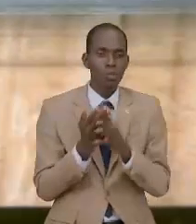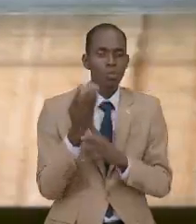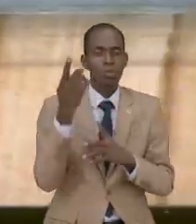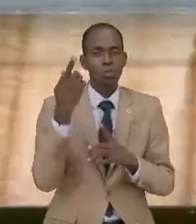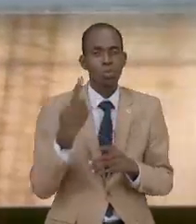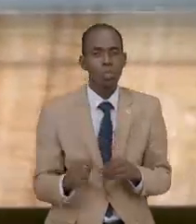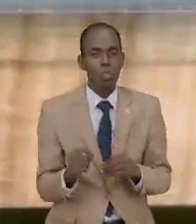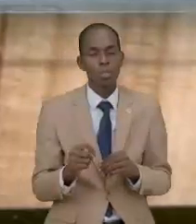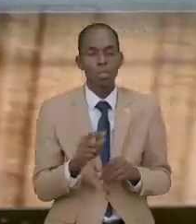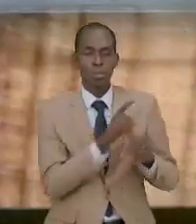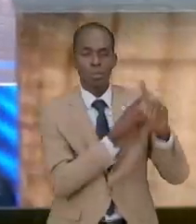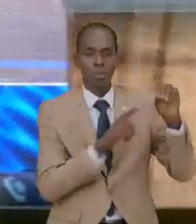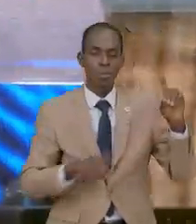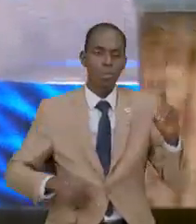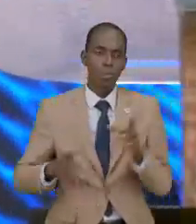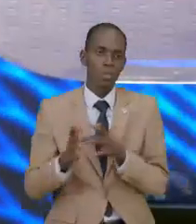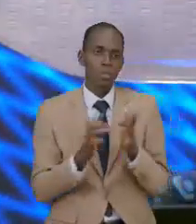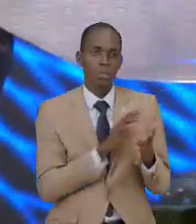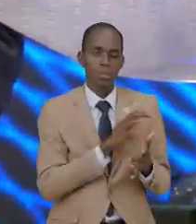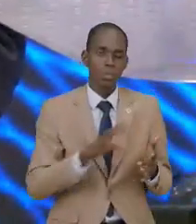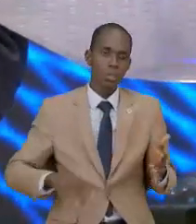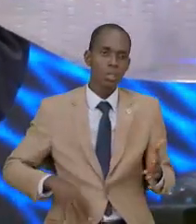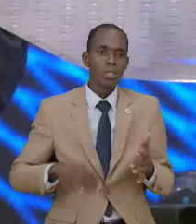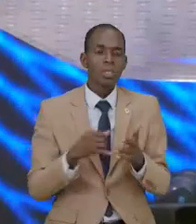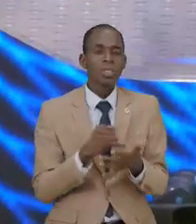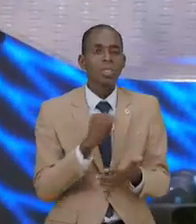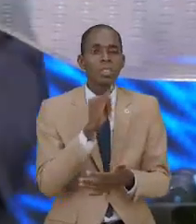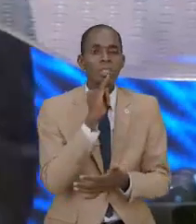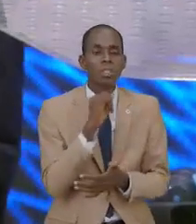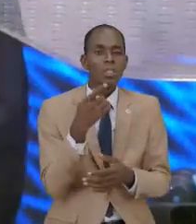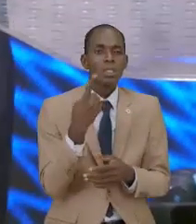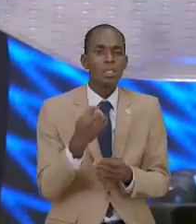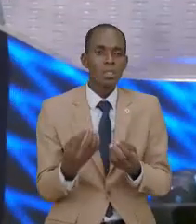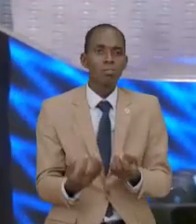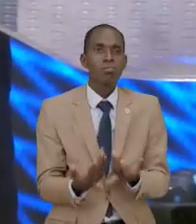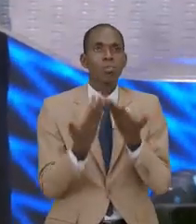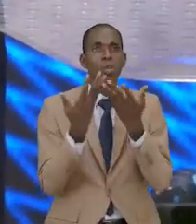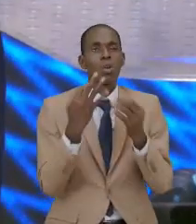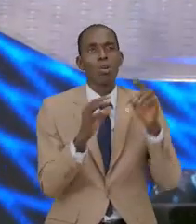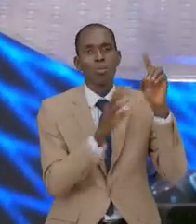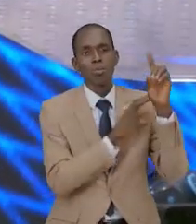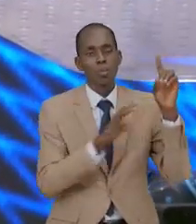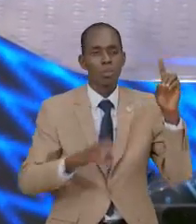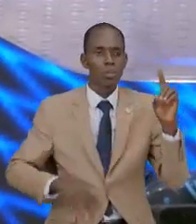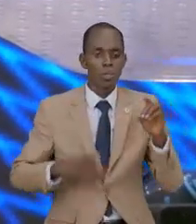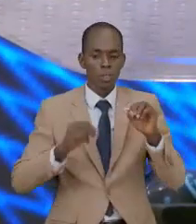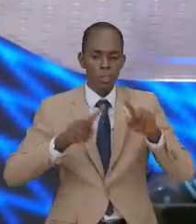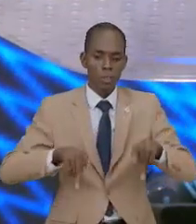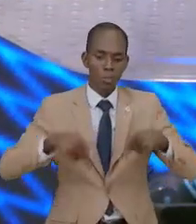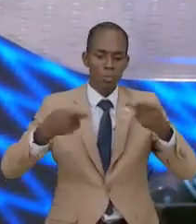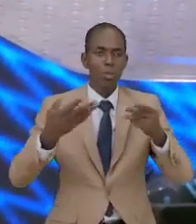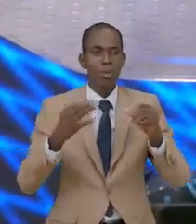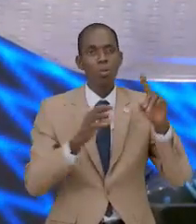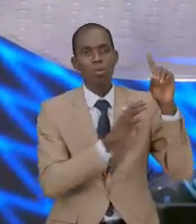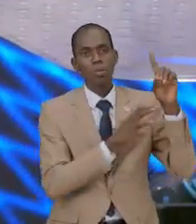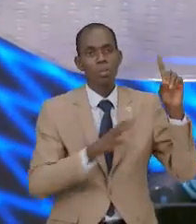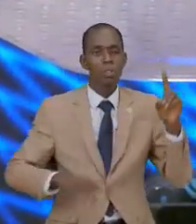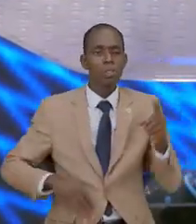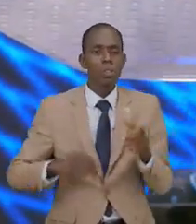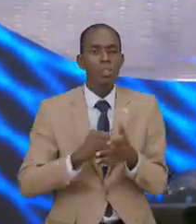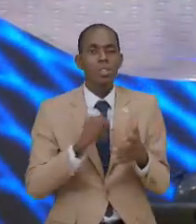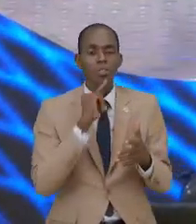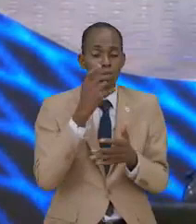Lord Jesus Christ. It is the sacrifice of Christ, the provision of Christ. It is